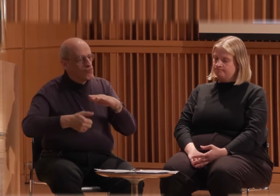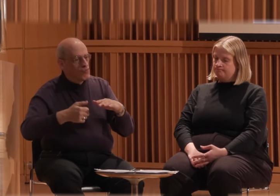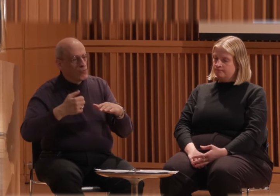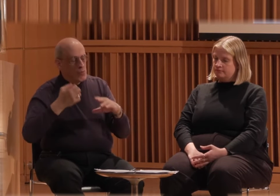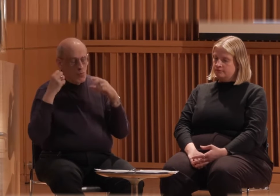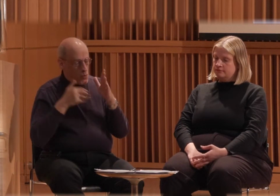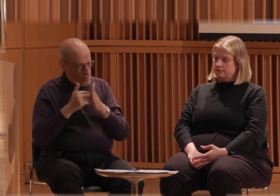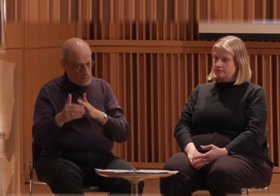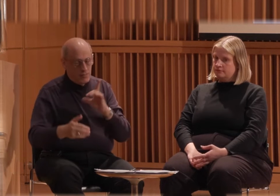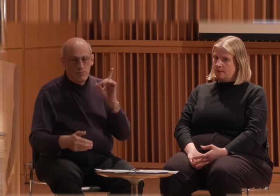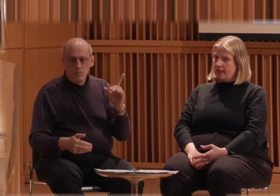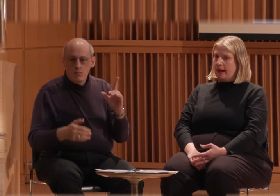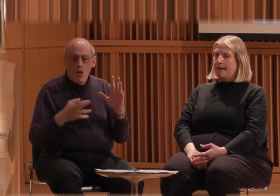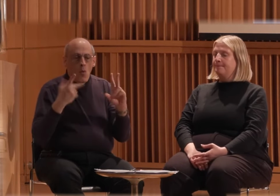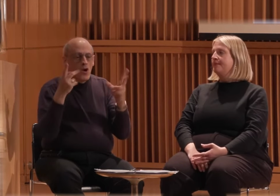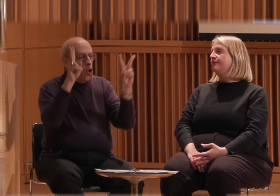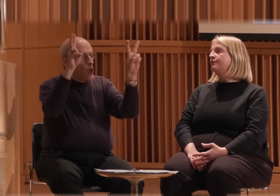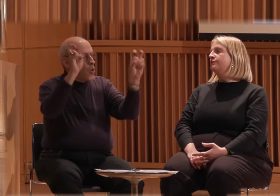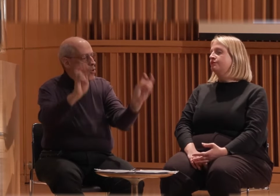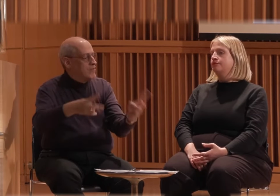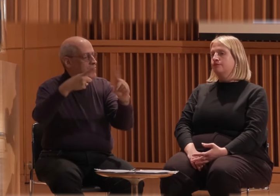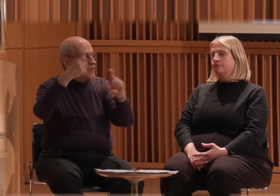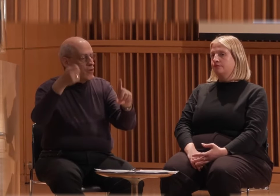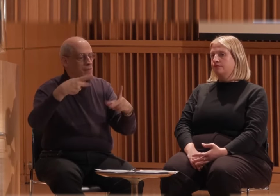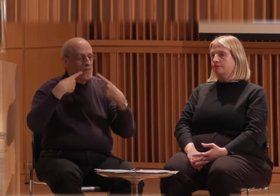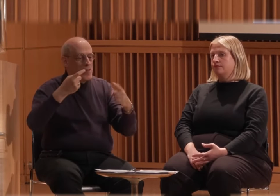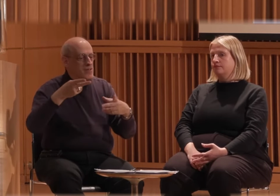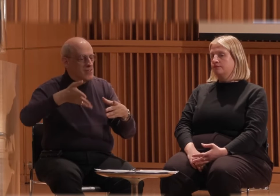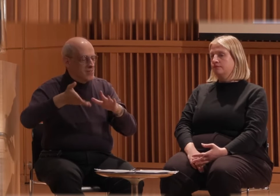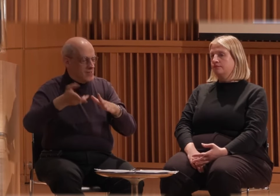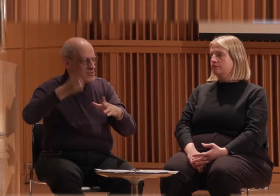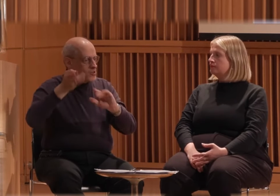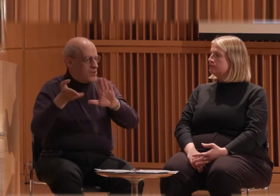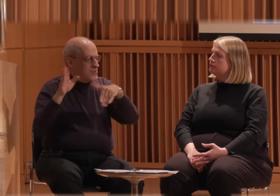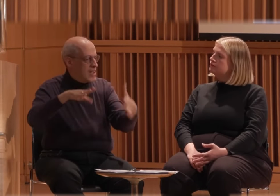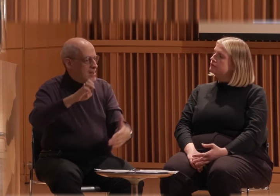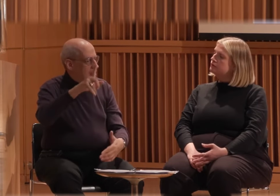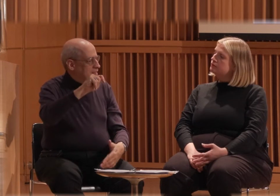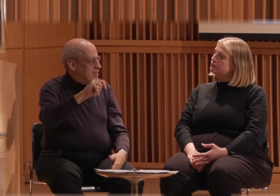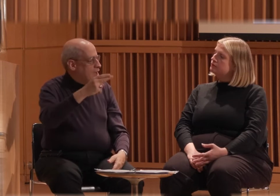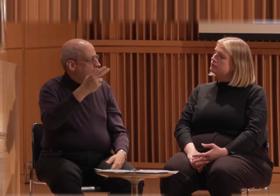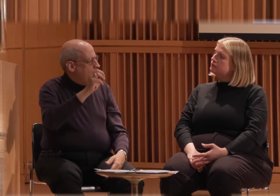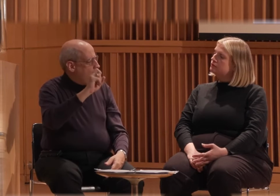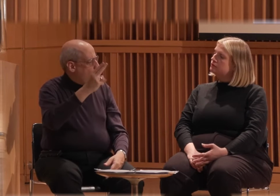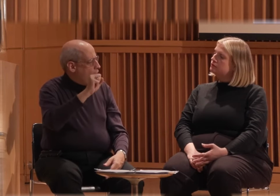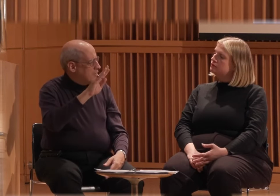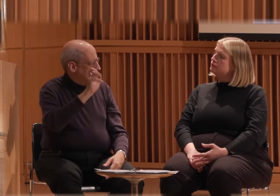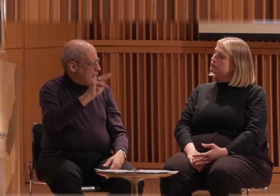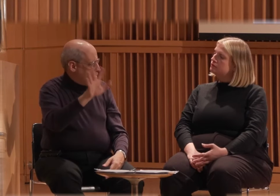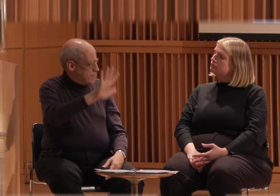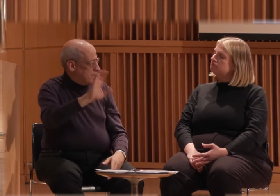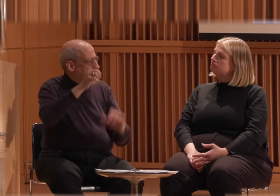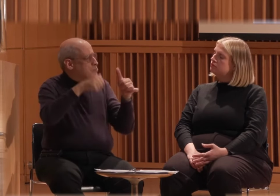in many ways. There's a quotation from the late historian Eric Hobsbawm that I always put up for